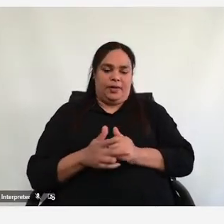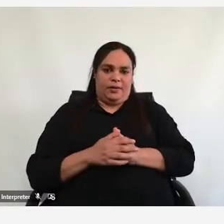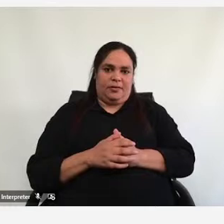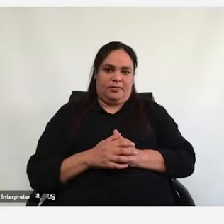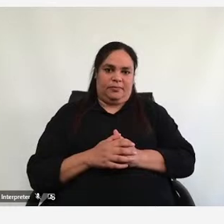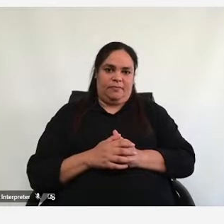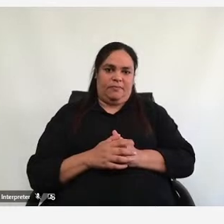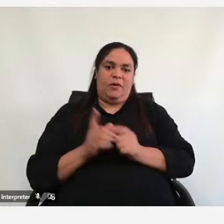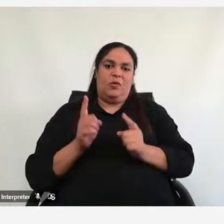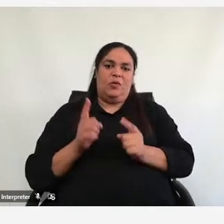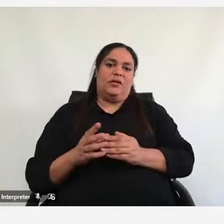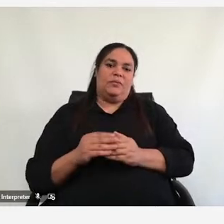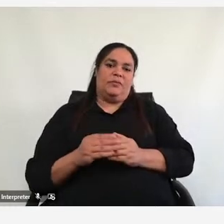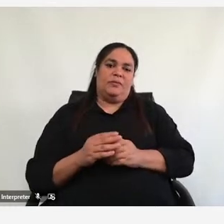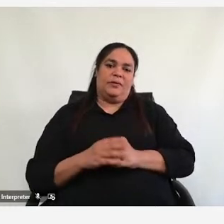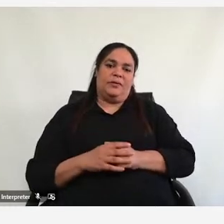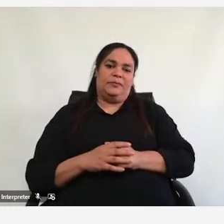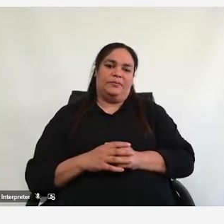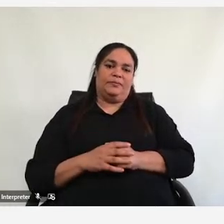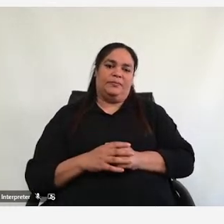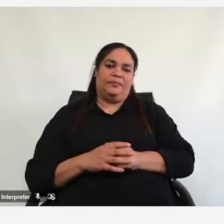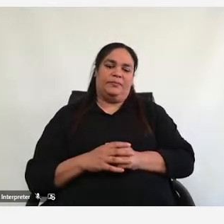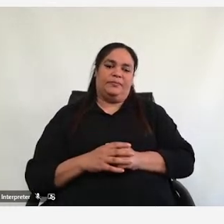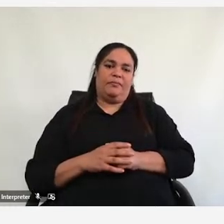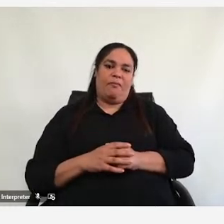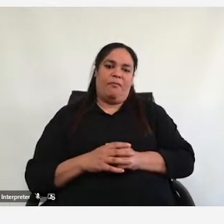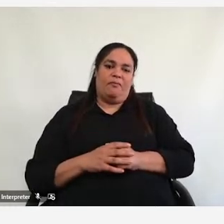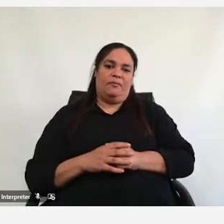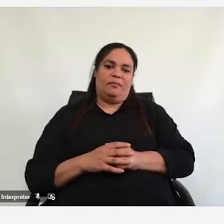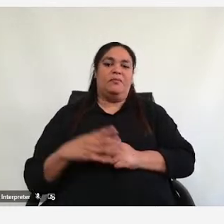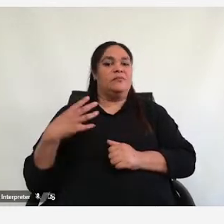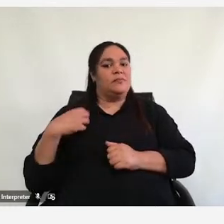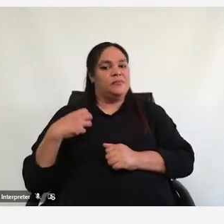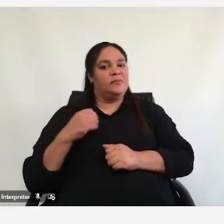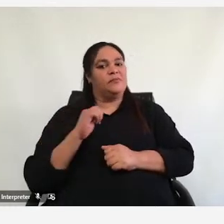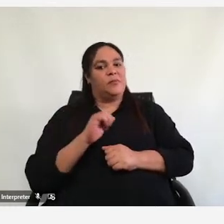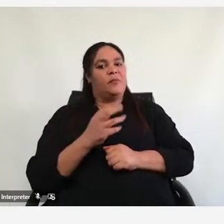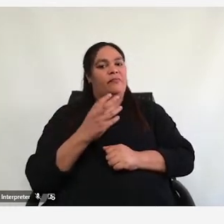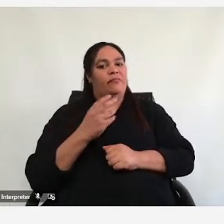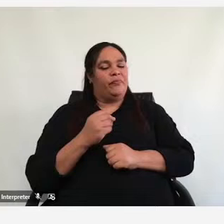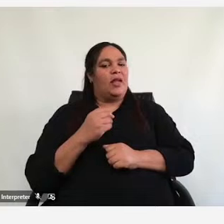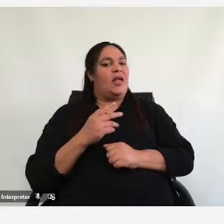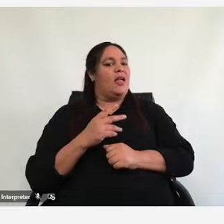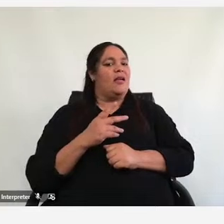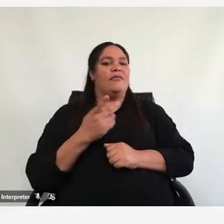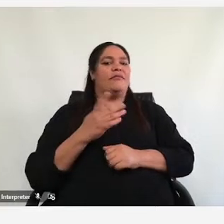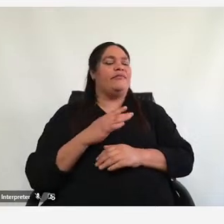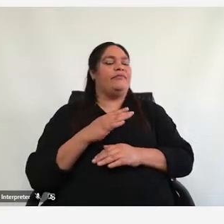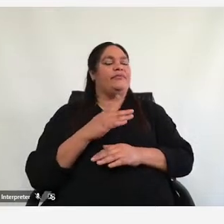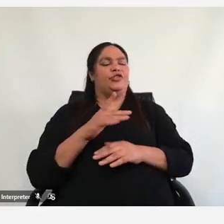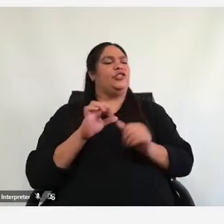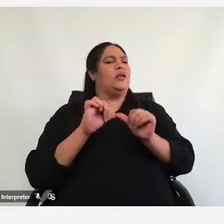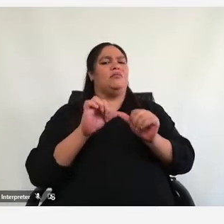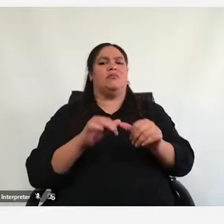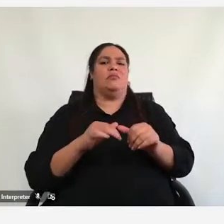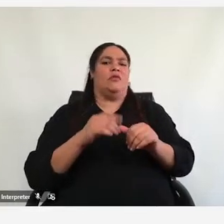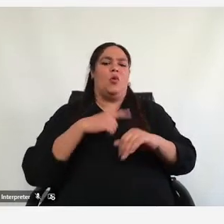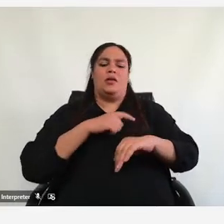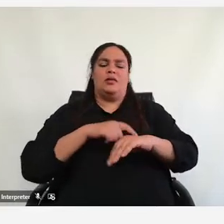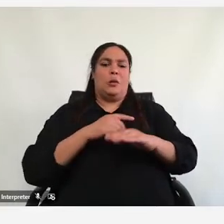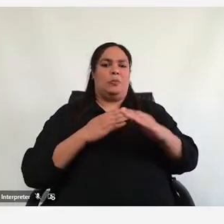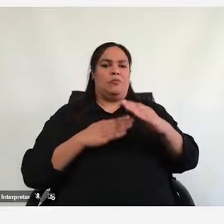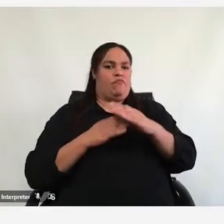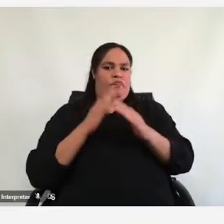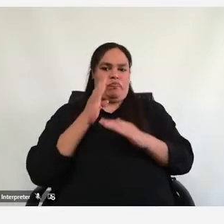Order members. The Minister has unlimited time. Just to again indicate to members